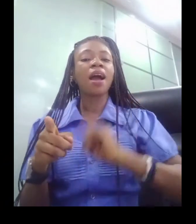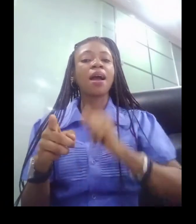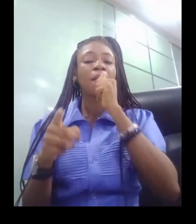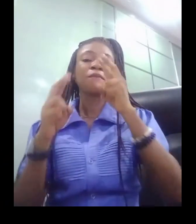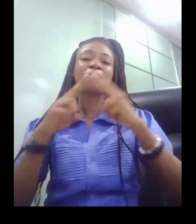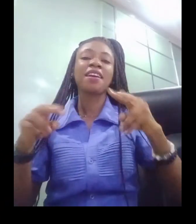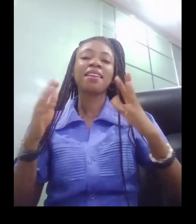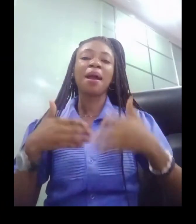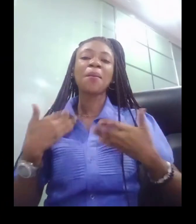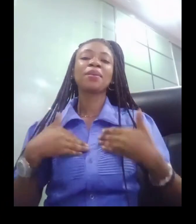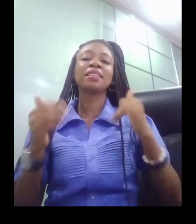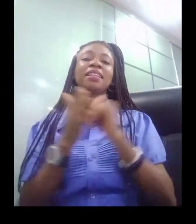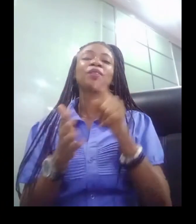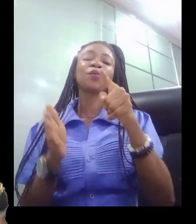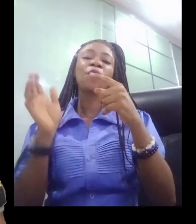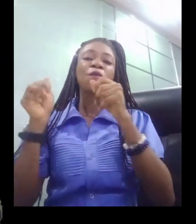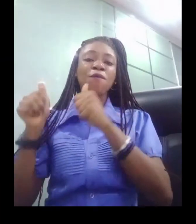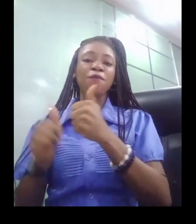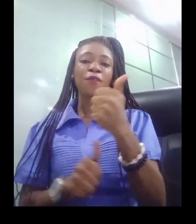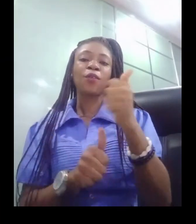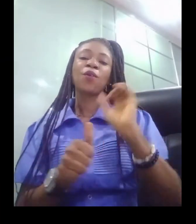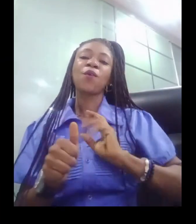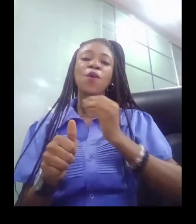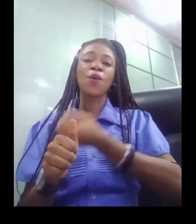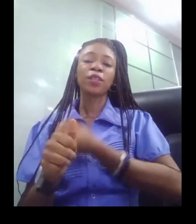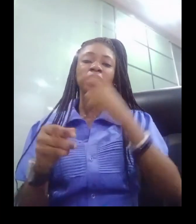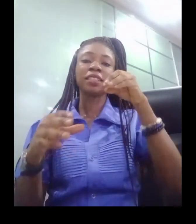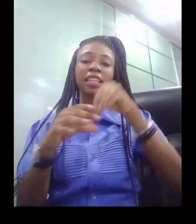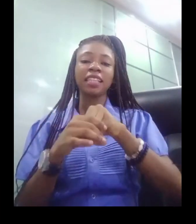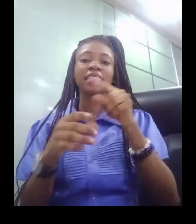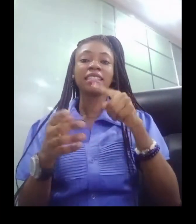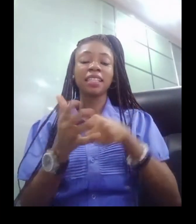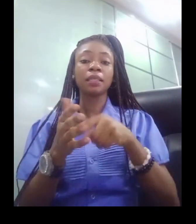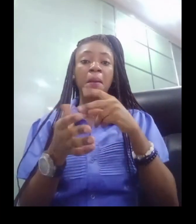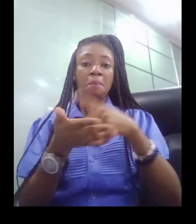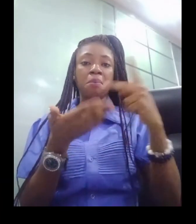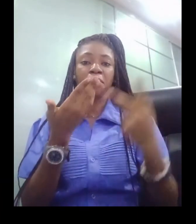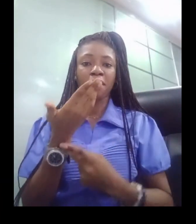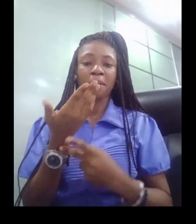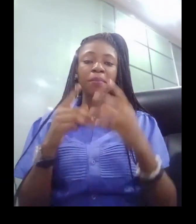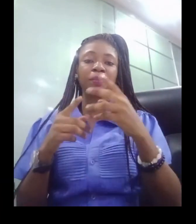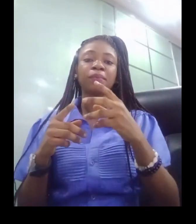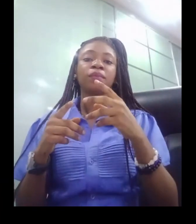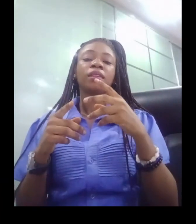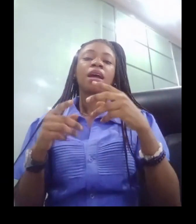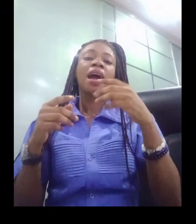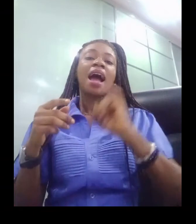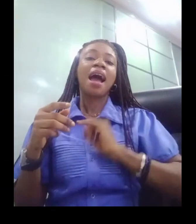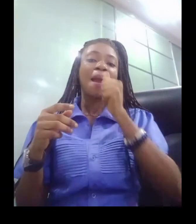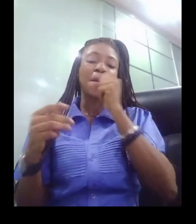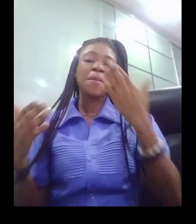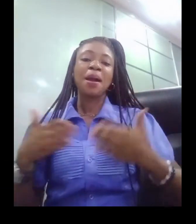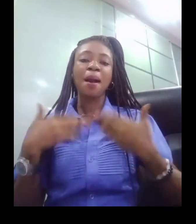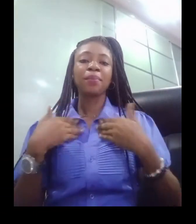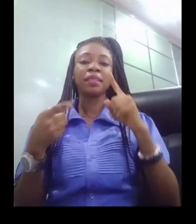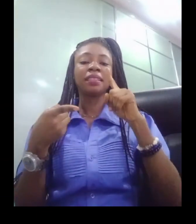been following this program, especially this episode up to today. And I'm glad that